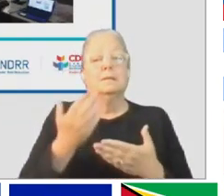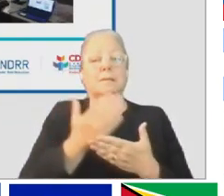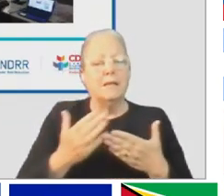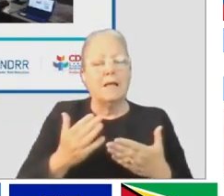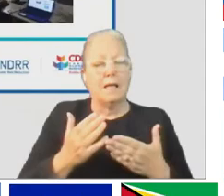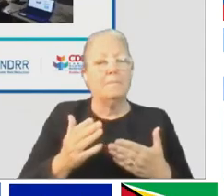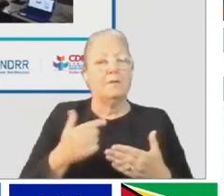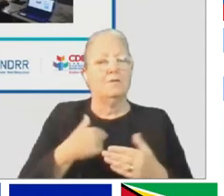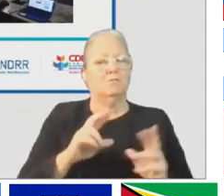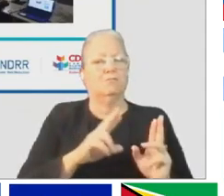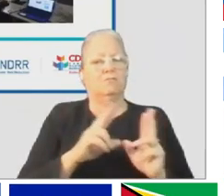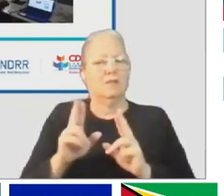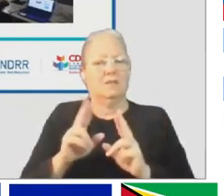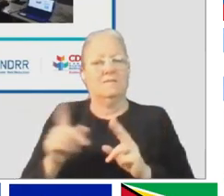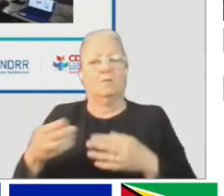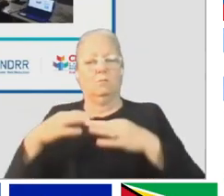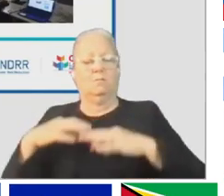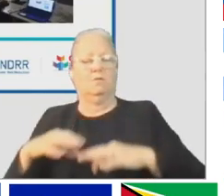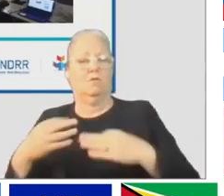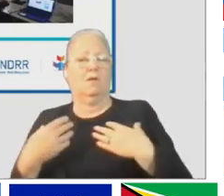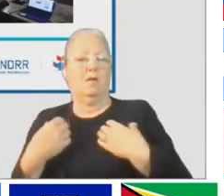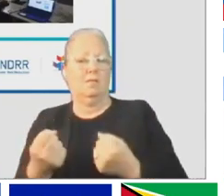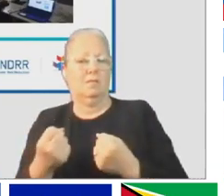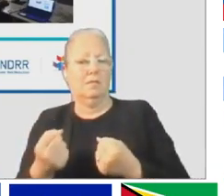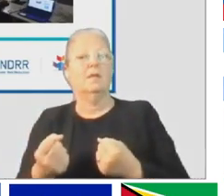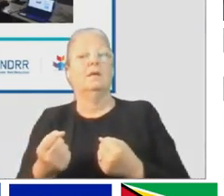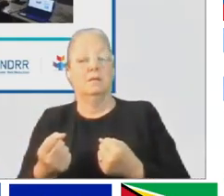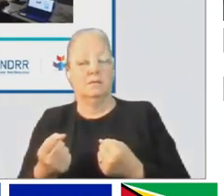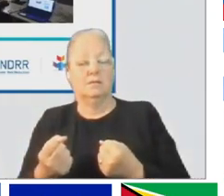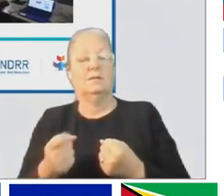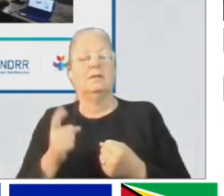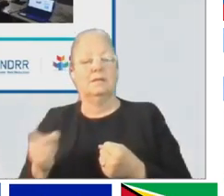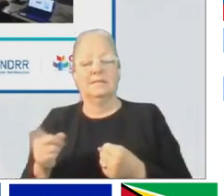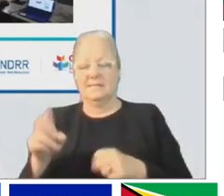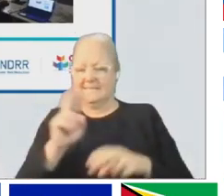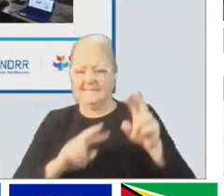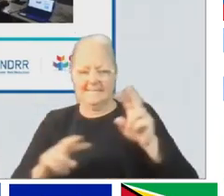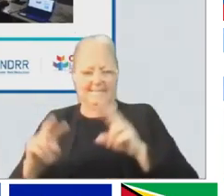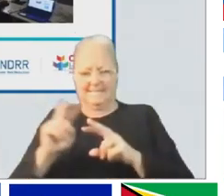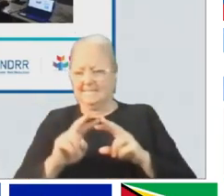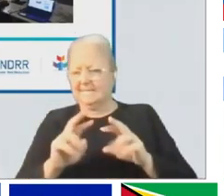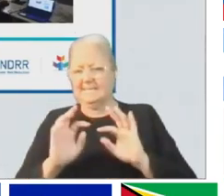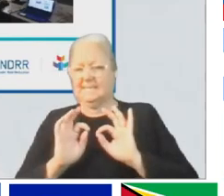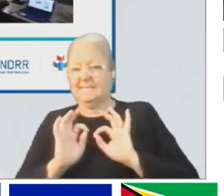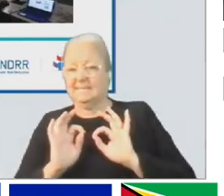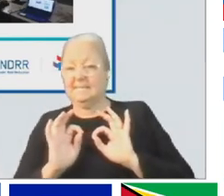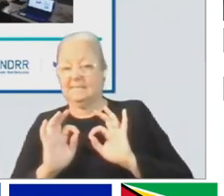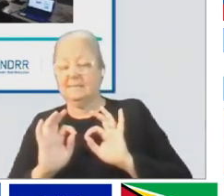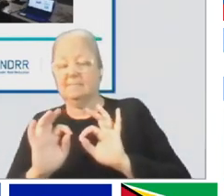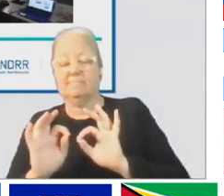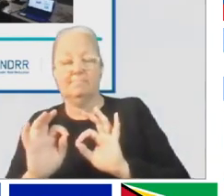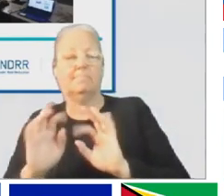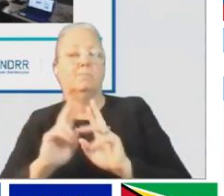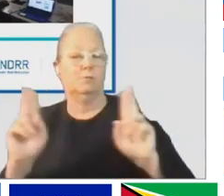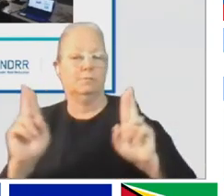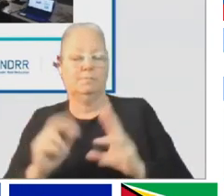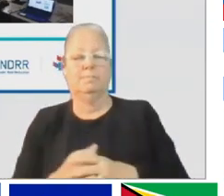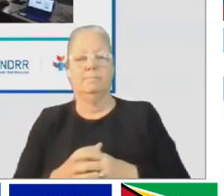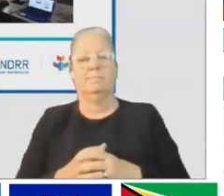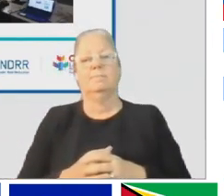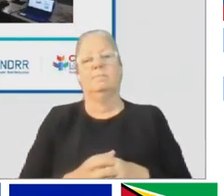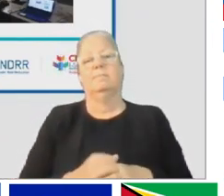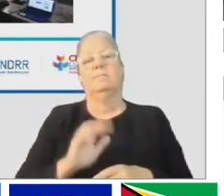of Health and our nation to really look at managing these events. We, at the national system, we had already